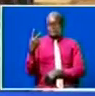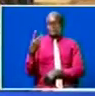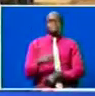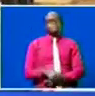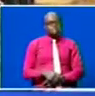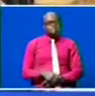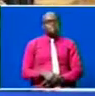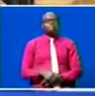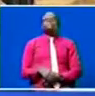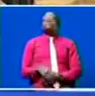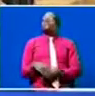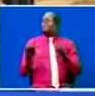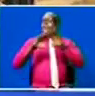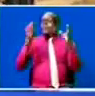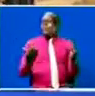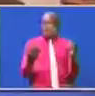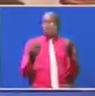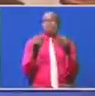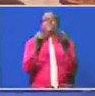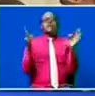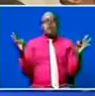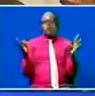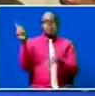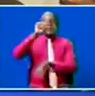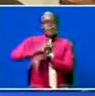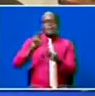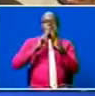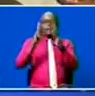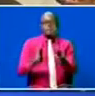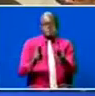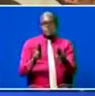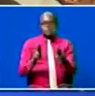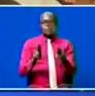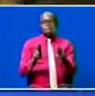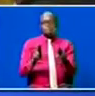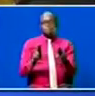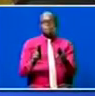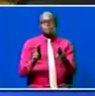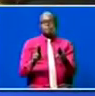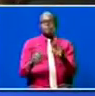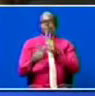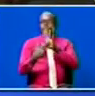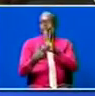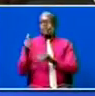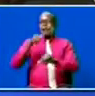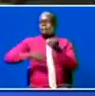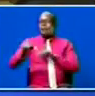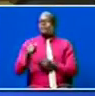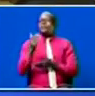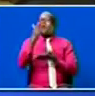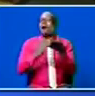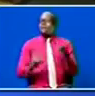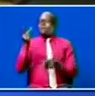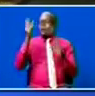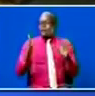And as journalists marked the World Press Freedom Day, a report by Ipsos and Media Council of Kenya showed about half of all